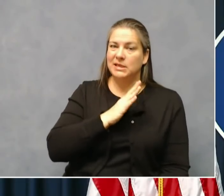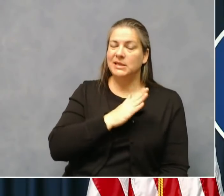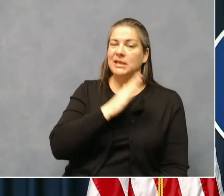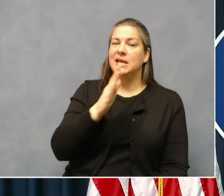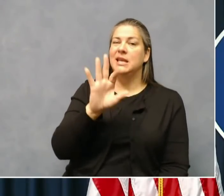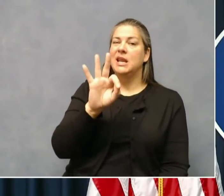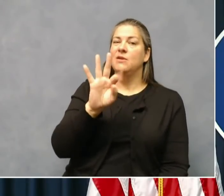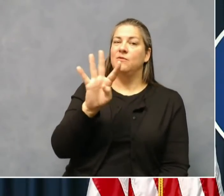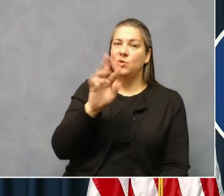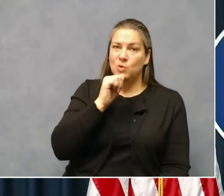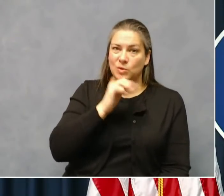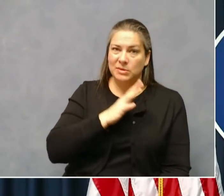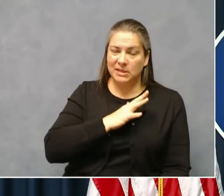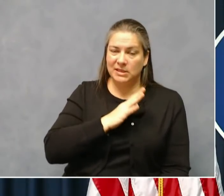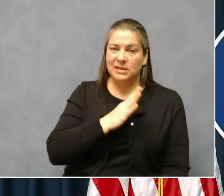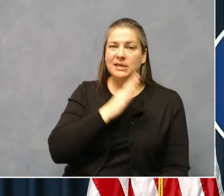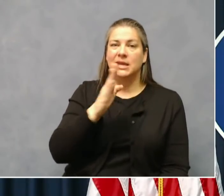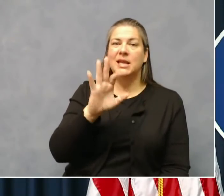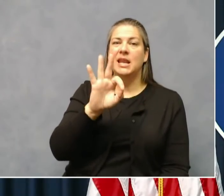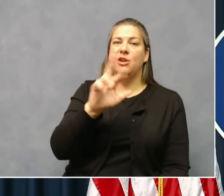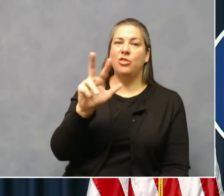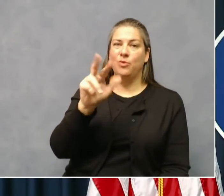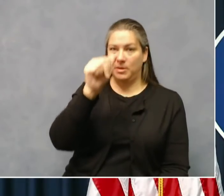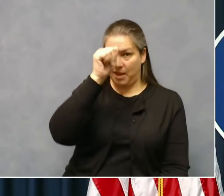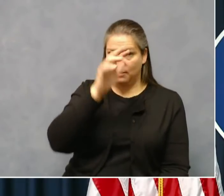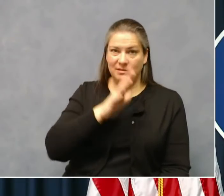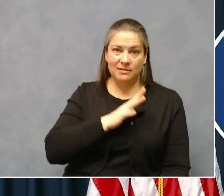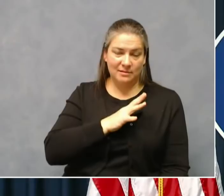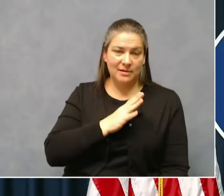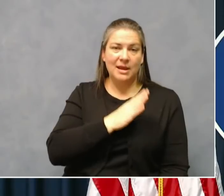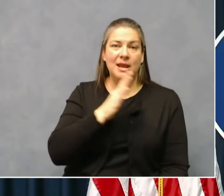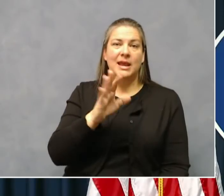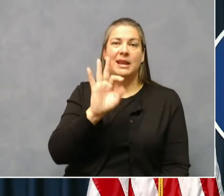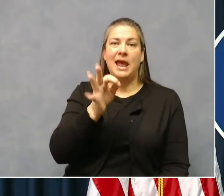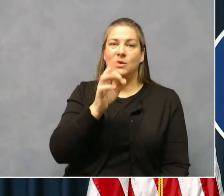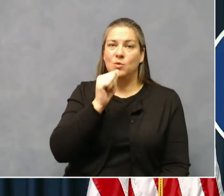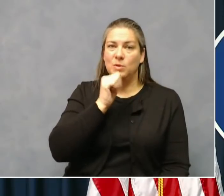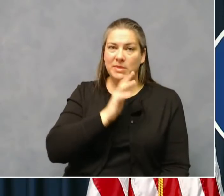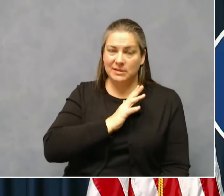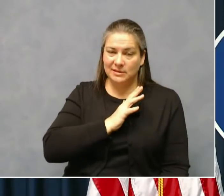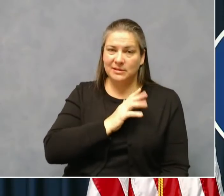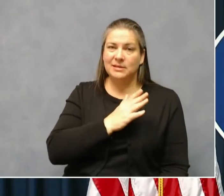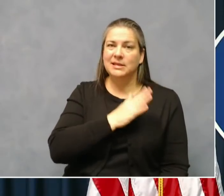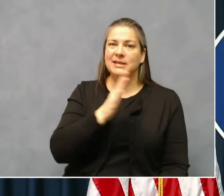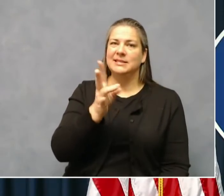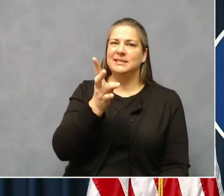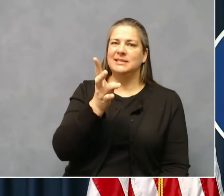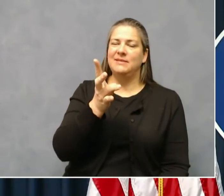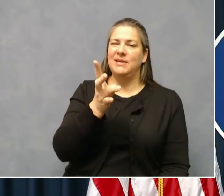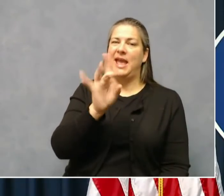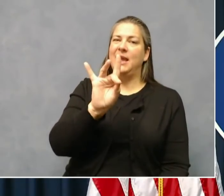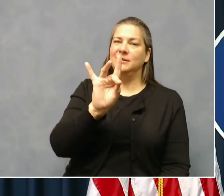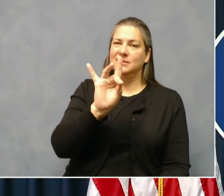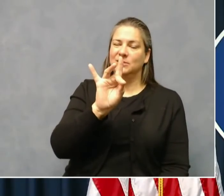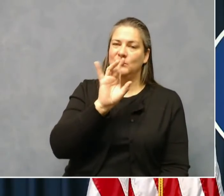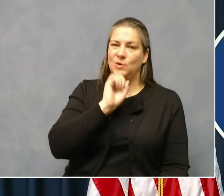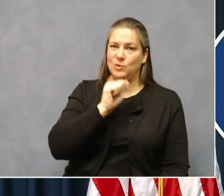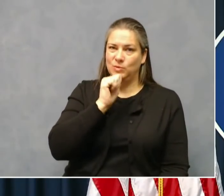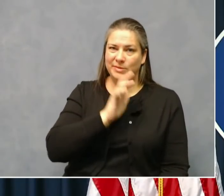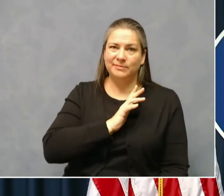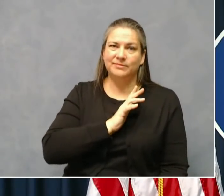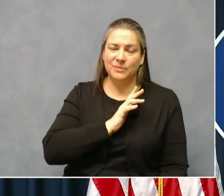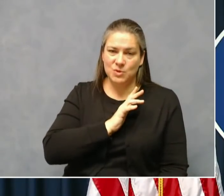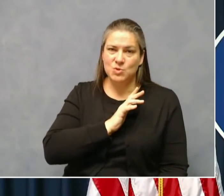woman, a 93-year-old man, a 90-year-old woman, and a 78-year-old woman. Our prayers are